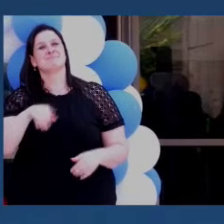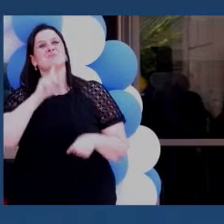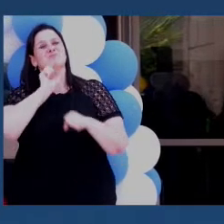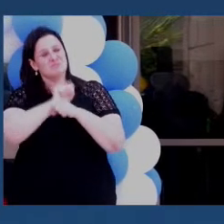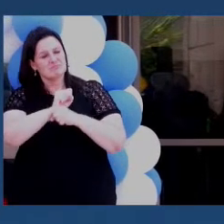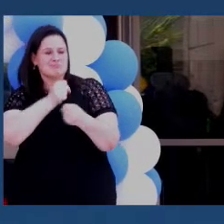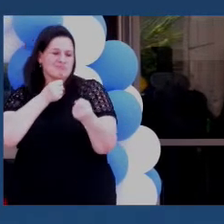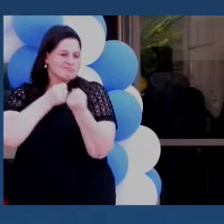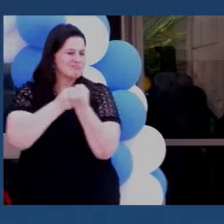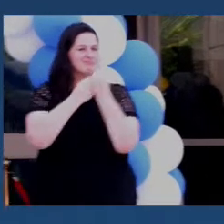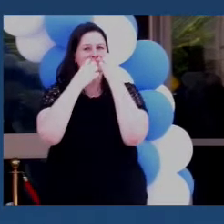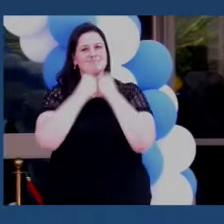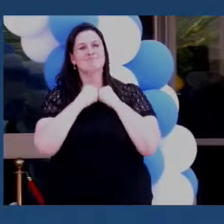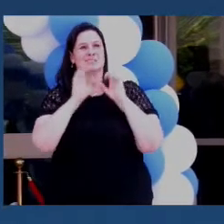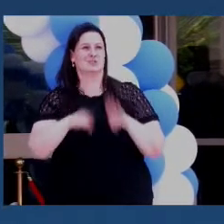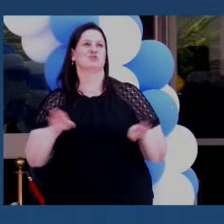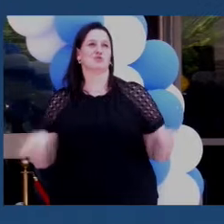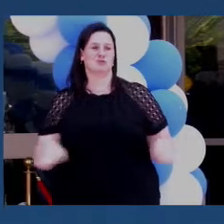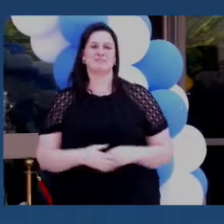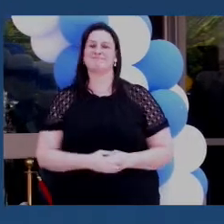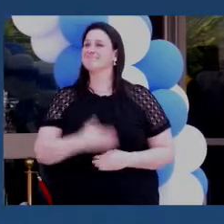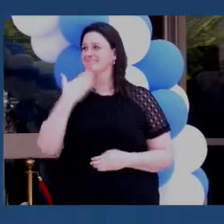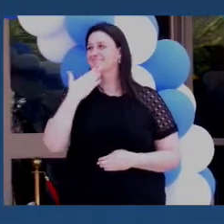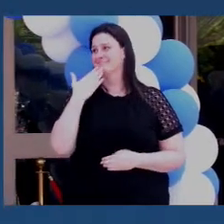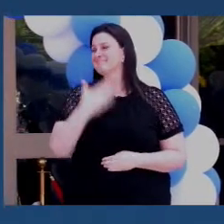children. Thank you.